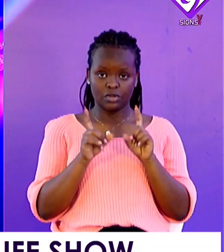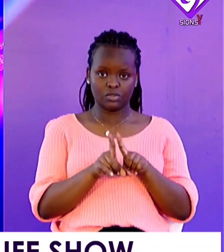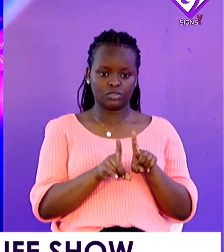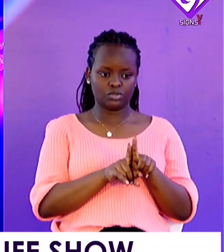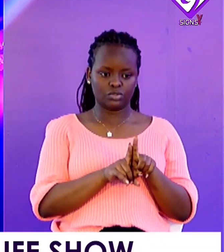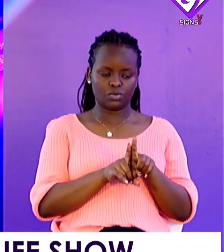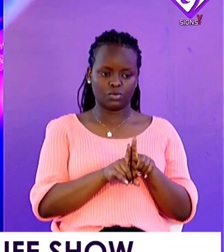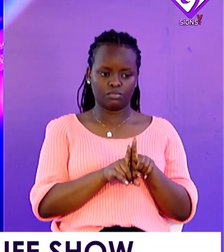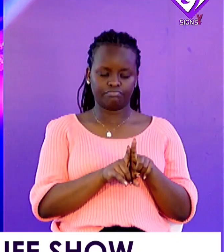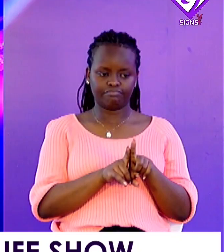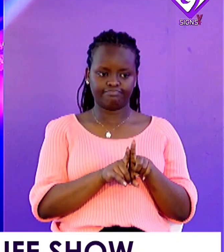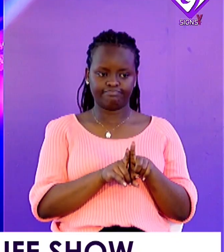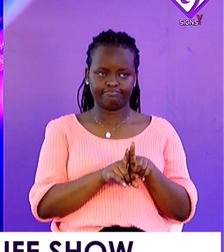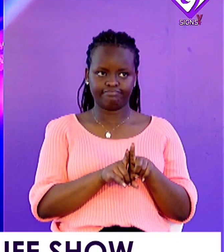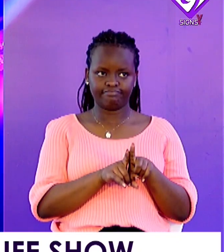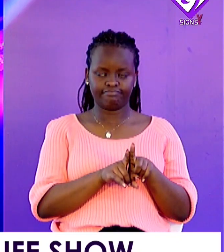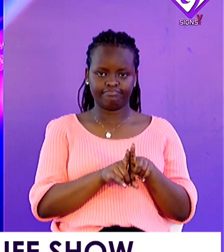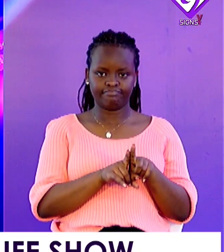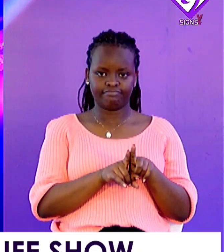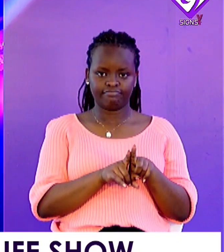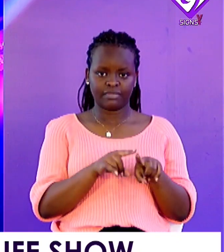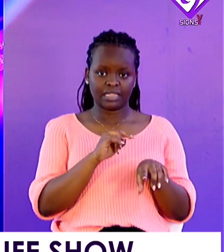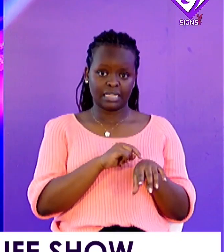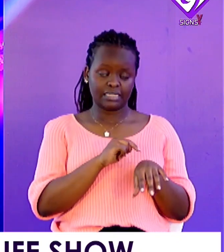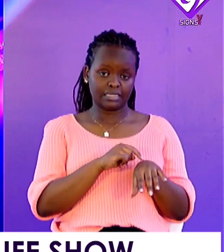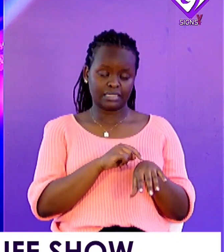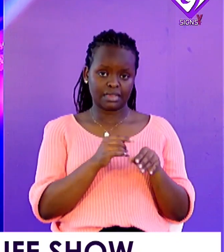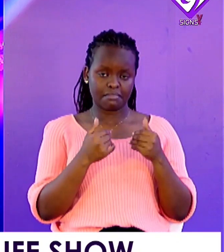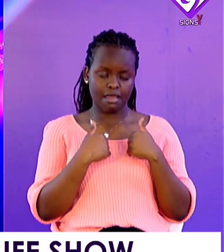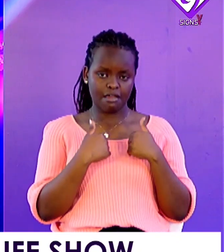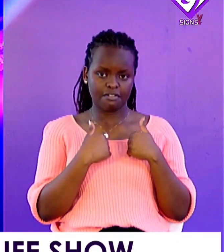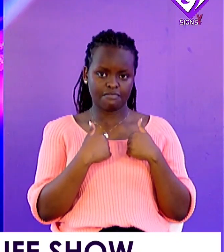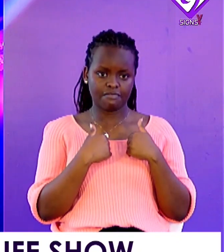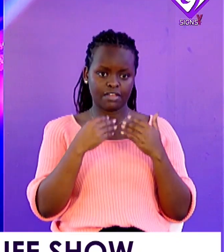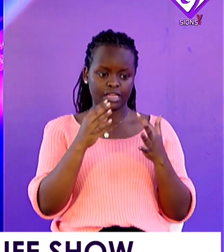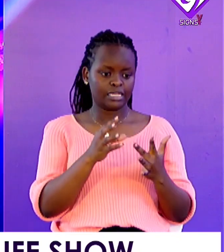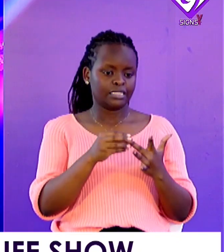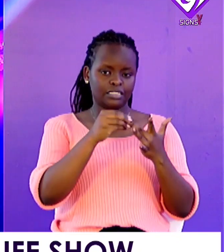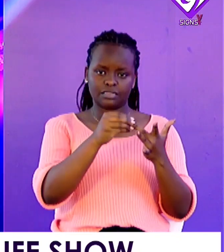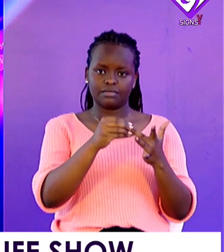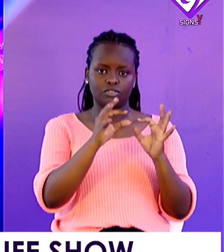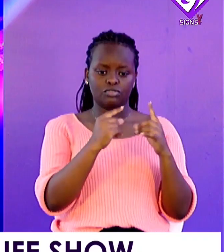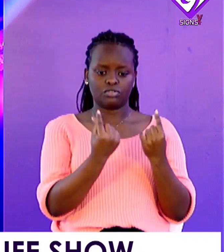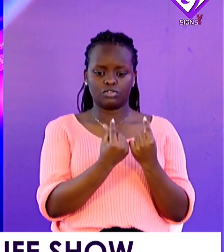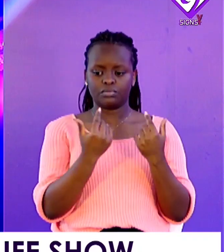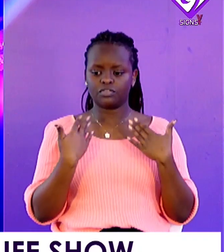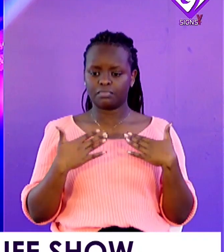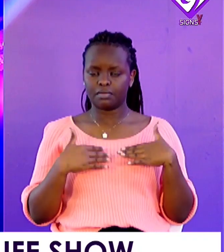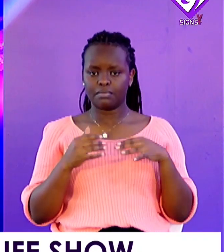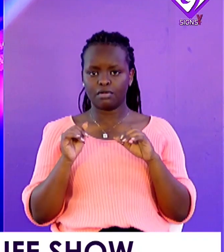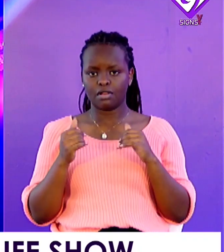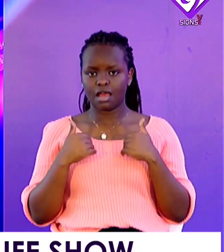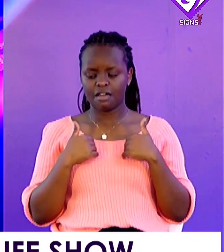whole, and even when we have the special groups of people who may